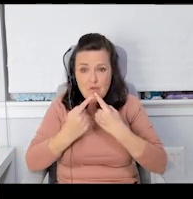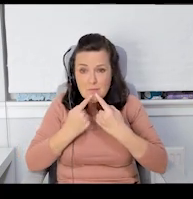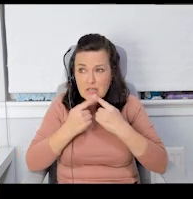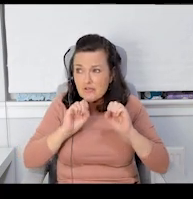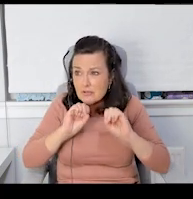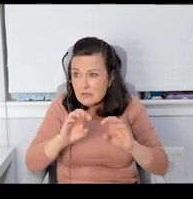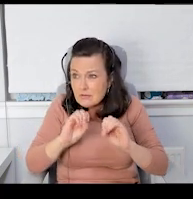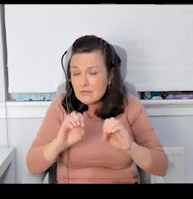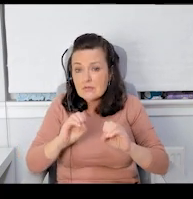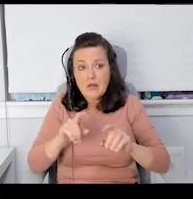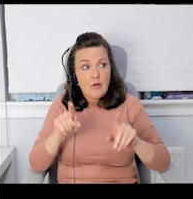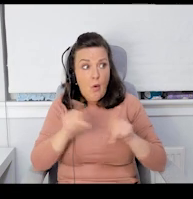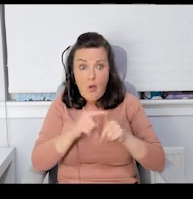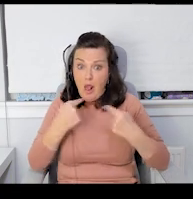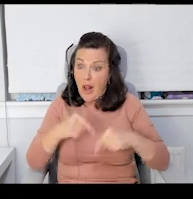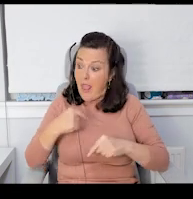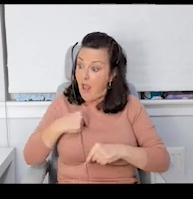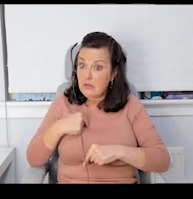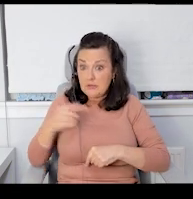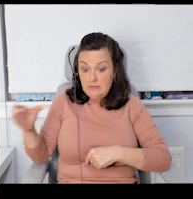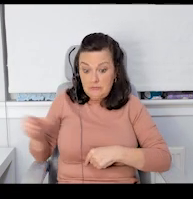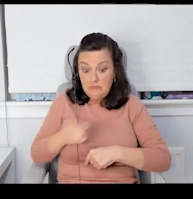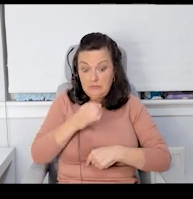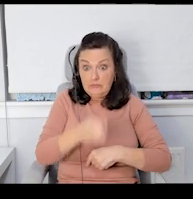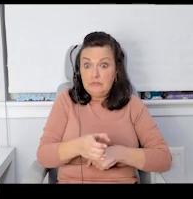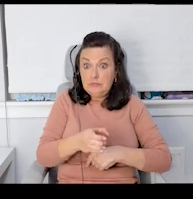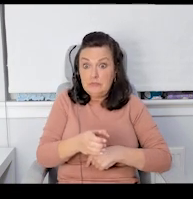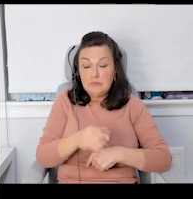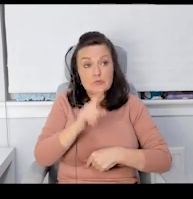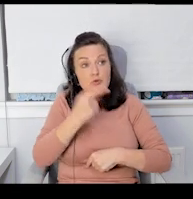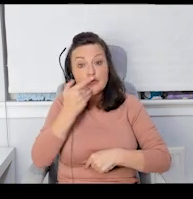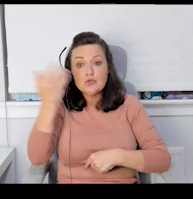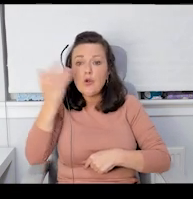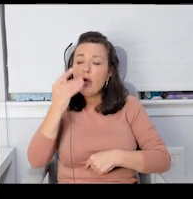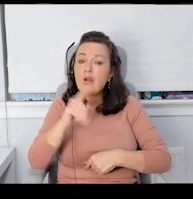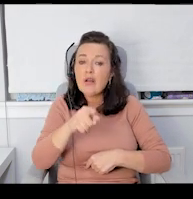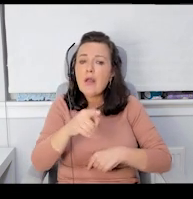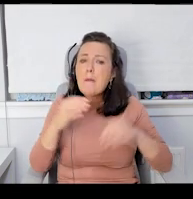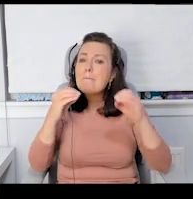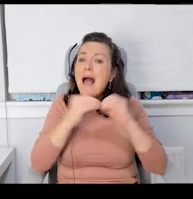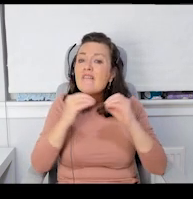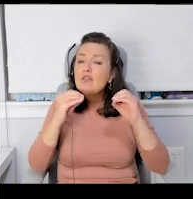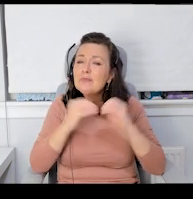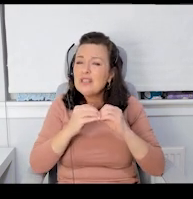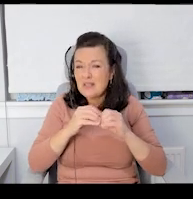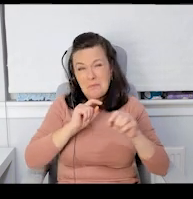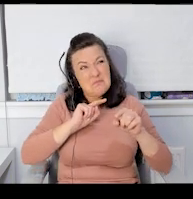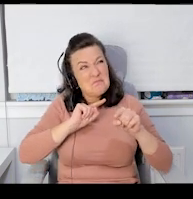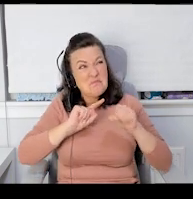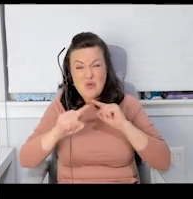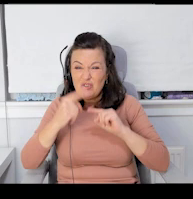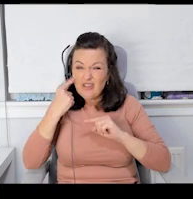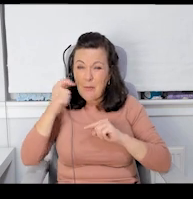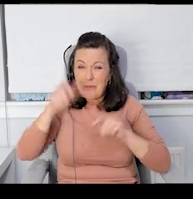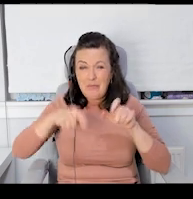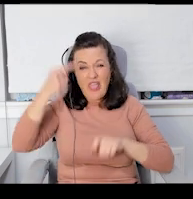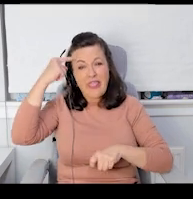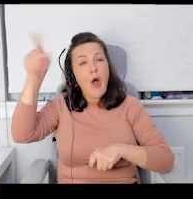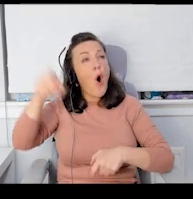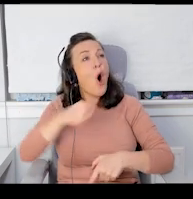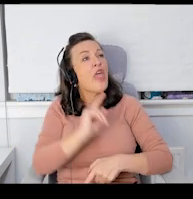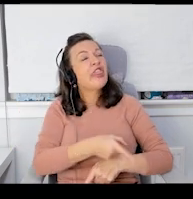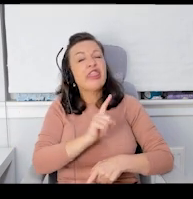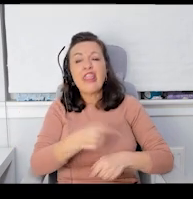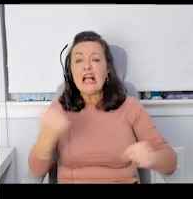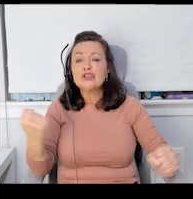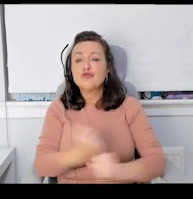with them, and for us to go in, talk about our business. I mean, our business is incredibly complex, and a lot of young people assume it's just